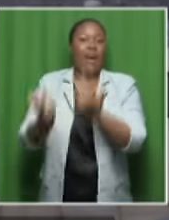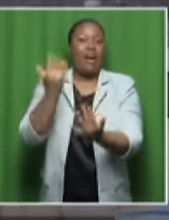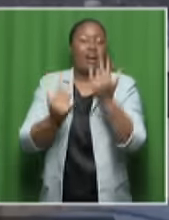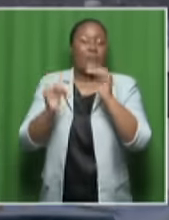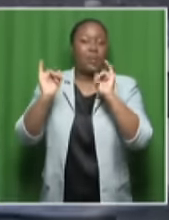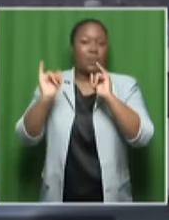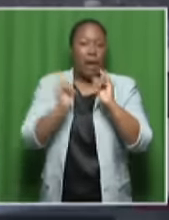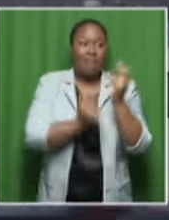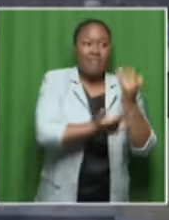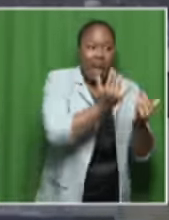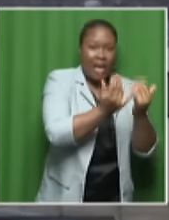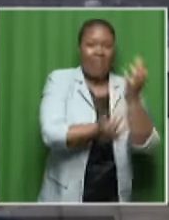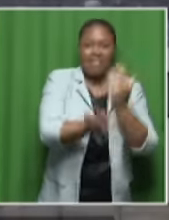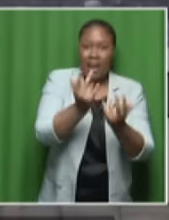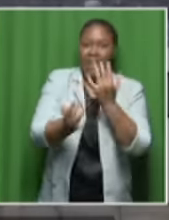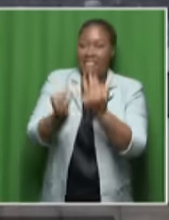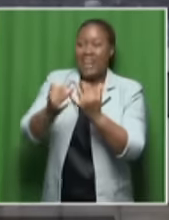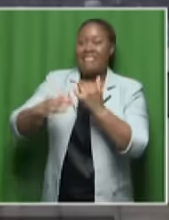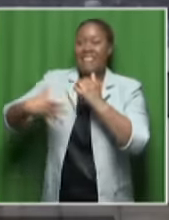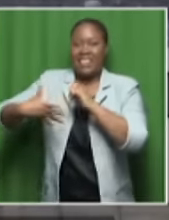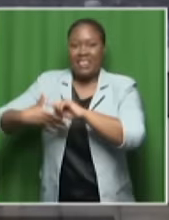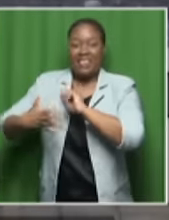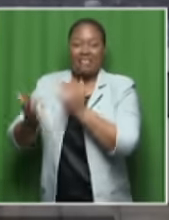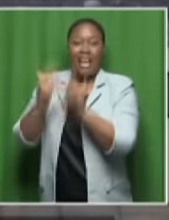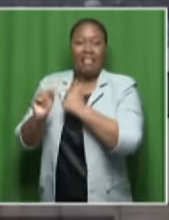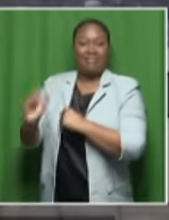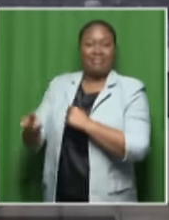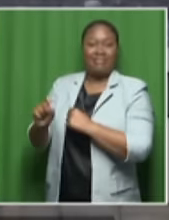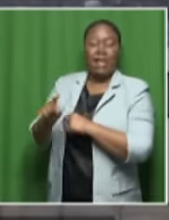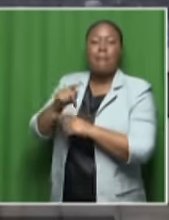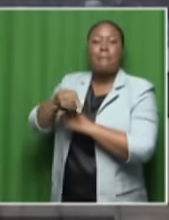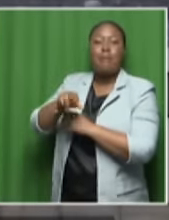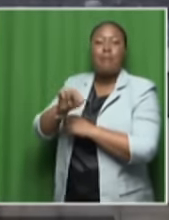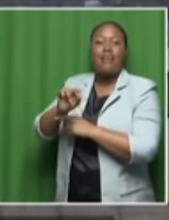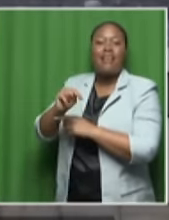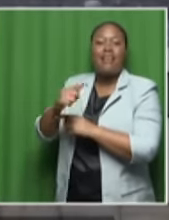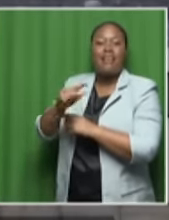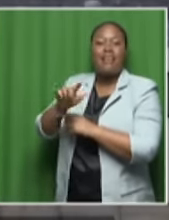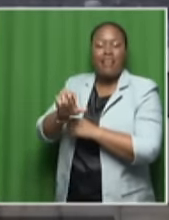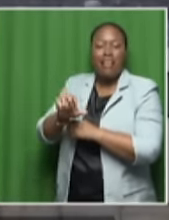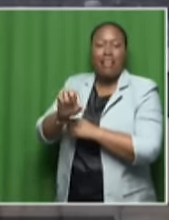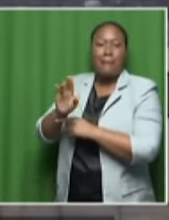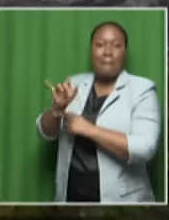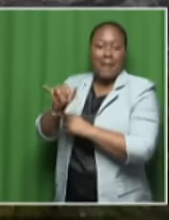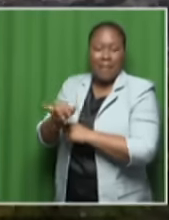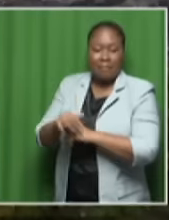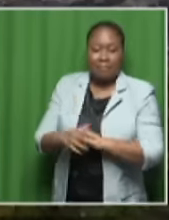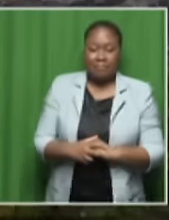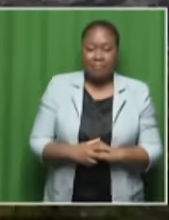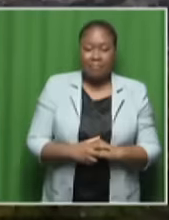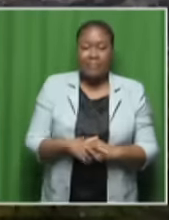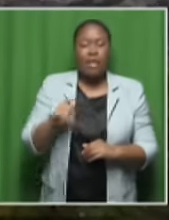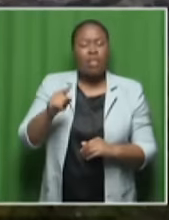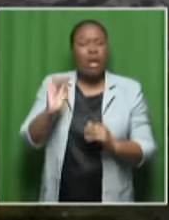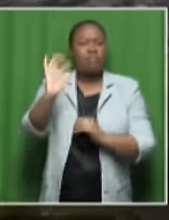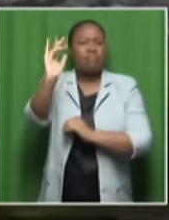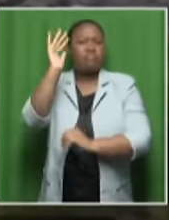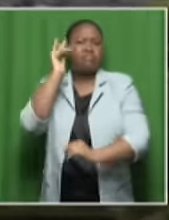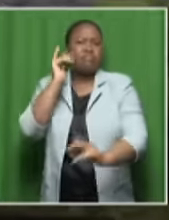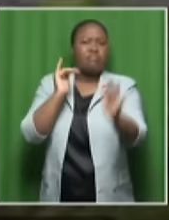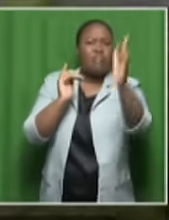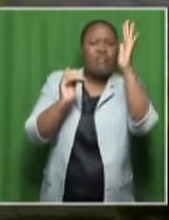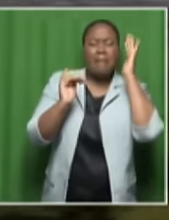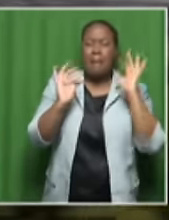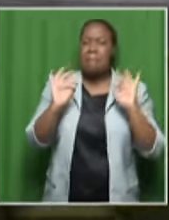Hang Klip is an iconic landmark of Pringle Bay. For decades, the fynbos in this area remained untouched by